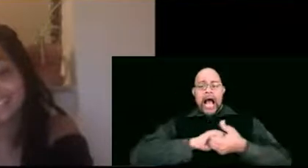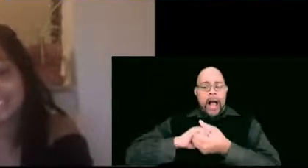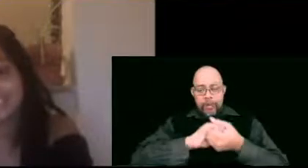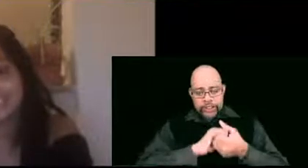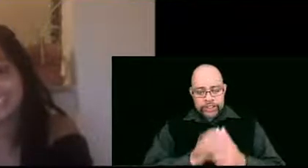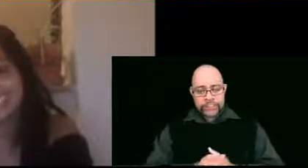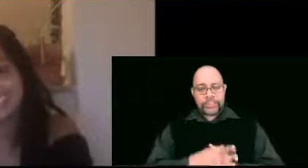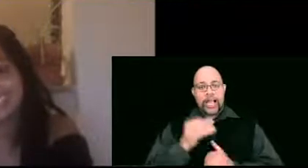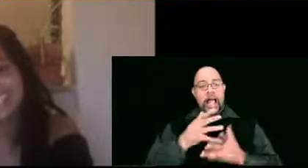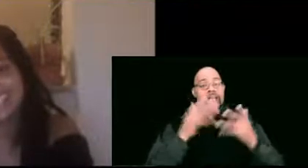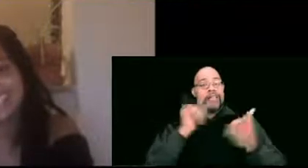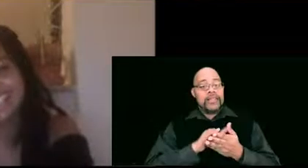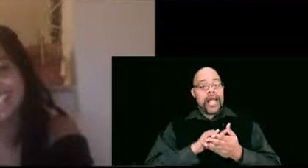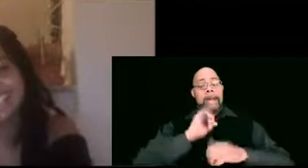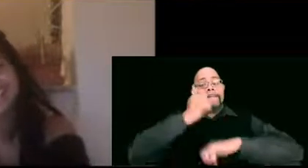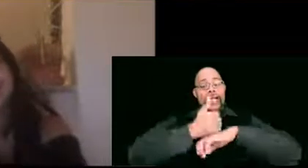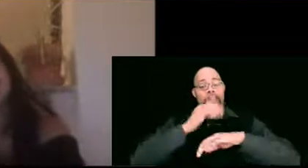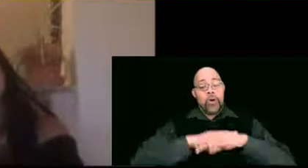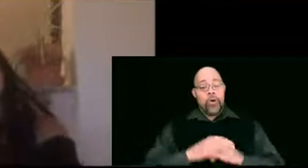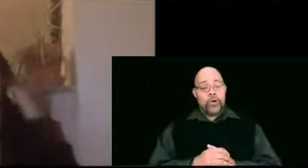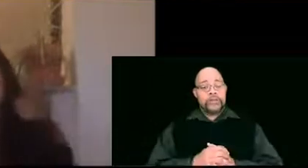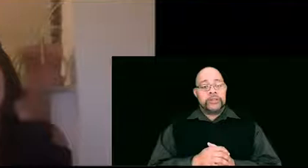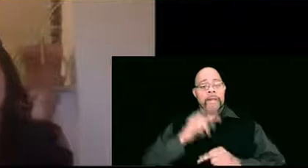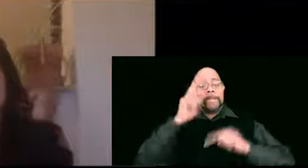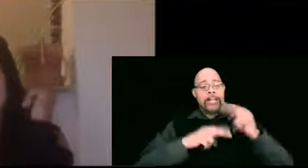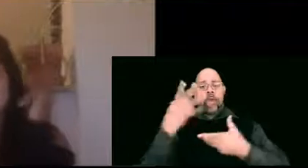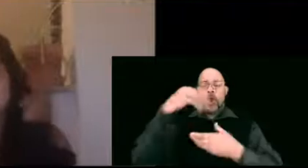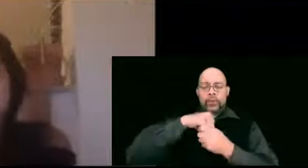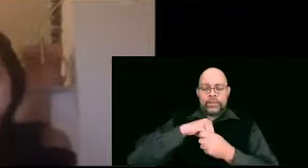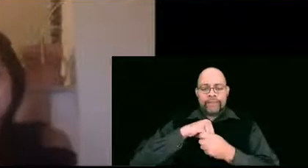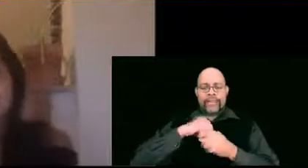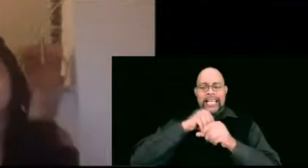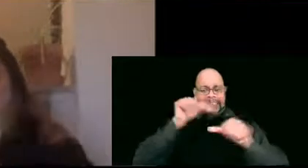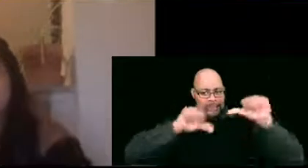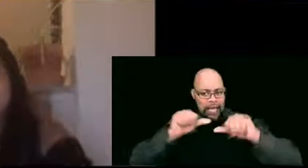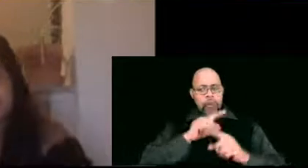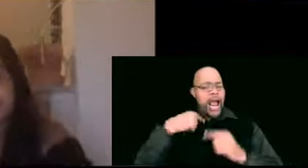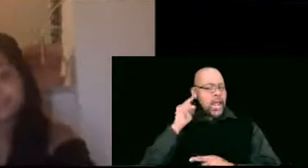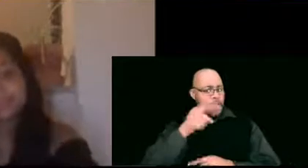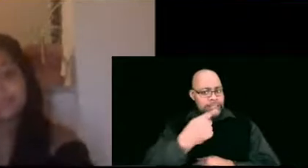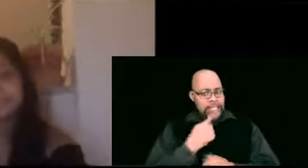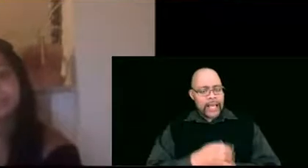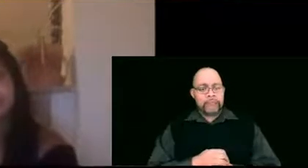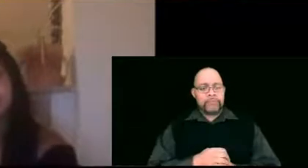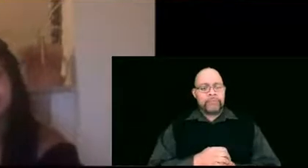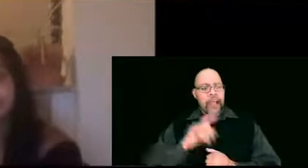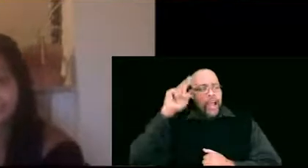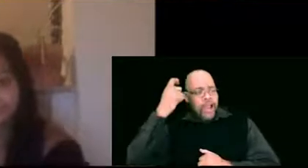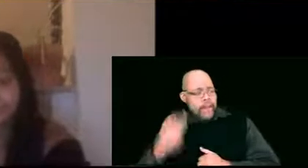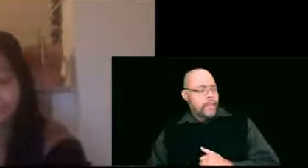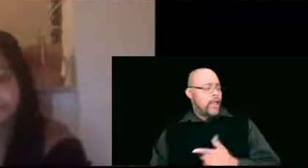as it's collaboration. And a lot of that is based on building inclusivity in science. When I hear you